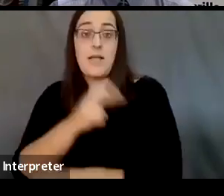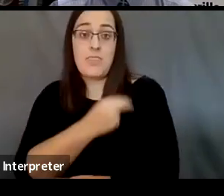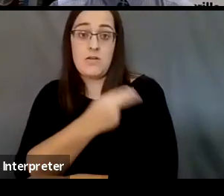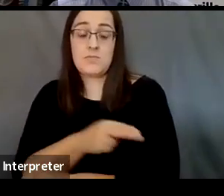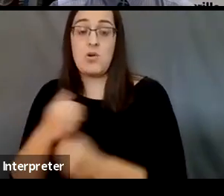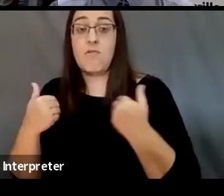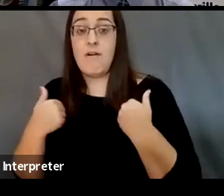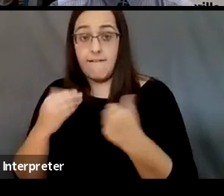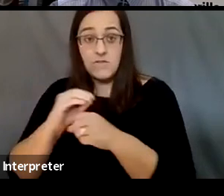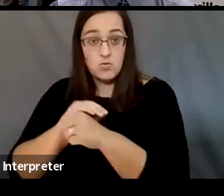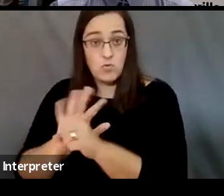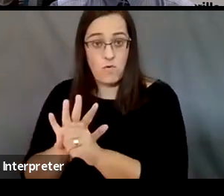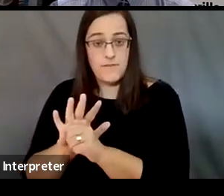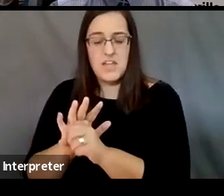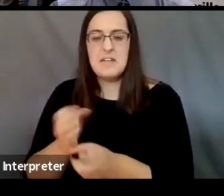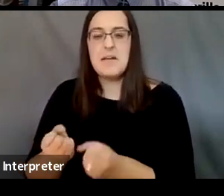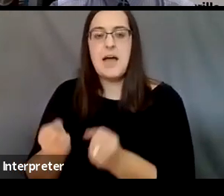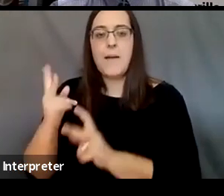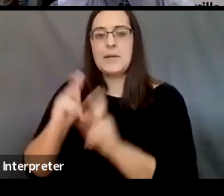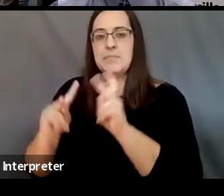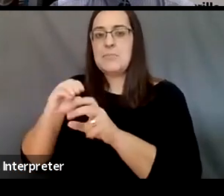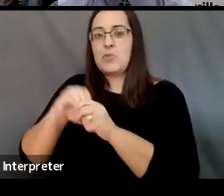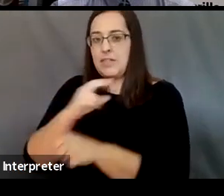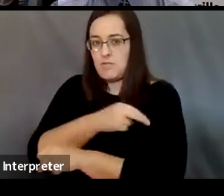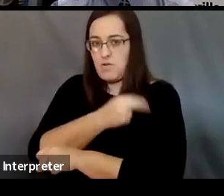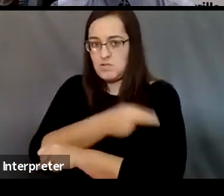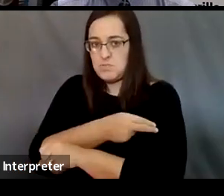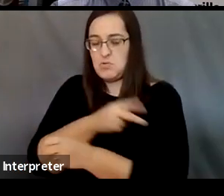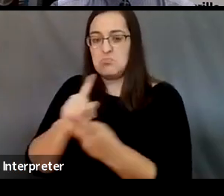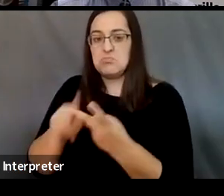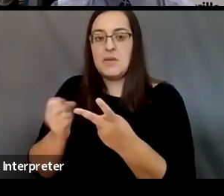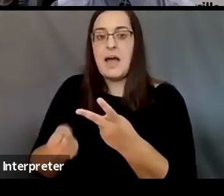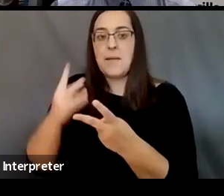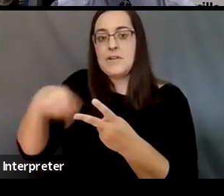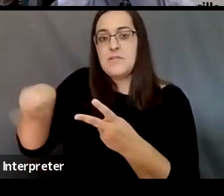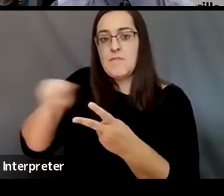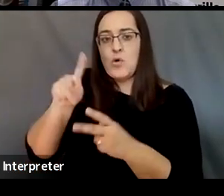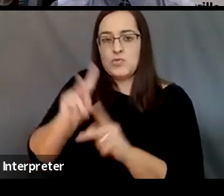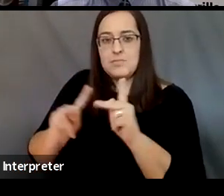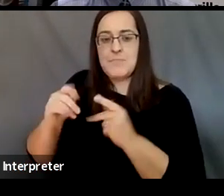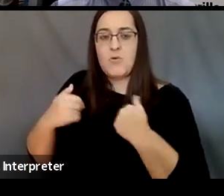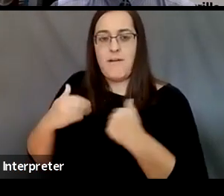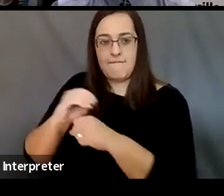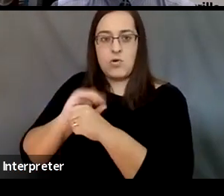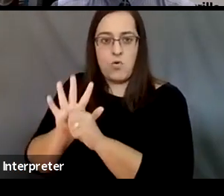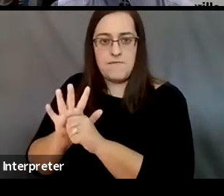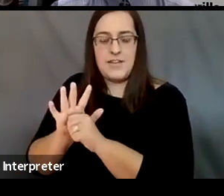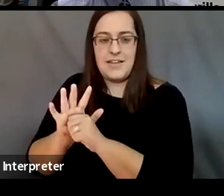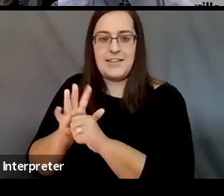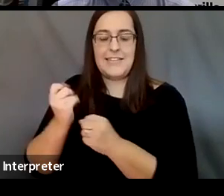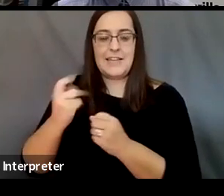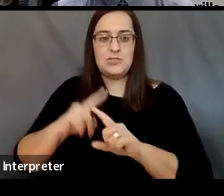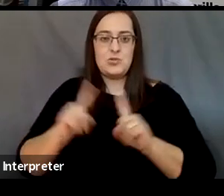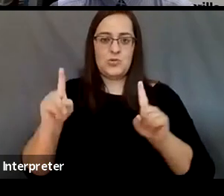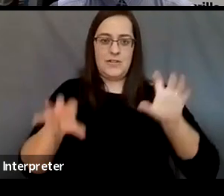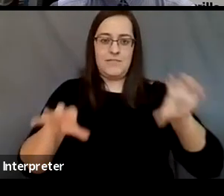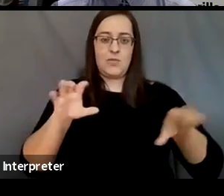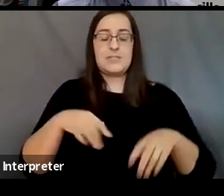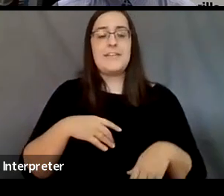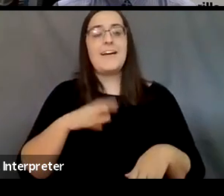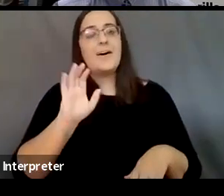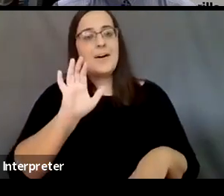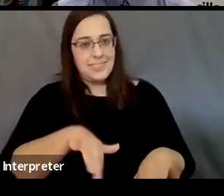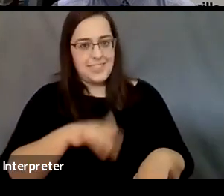the hospital census. So it's looking at two different questions. Yeah, that's why it gets confusing.